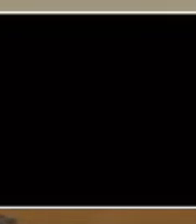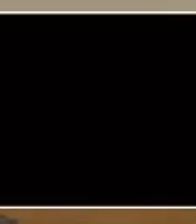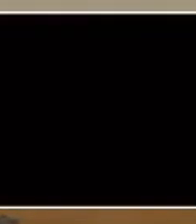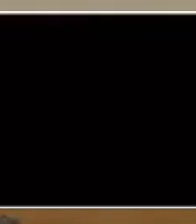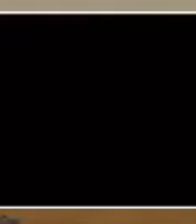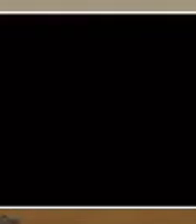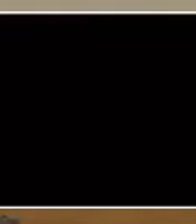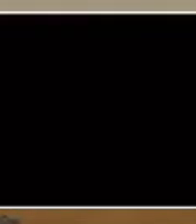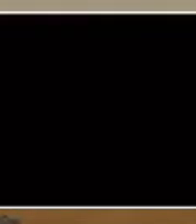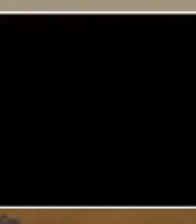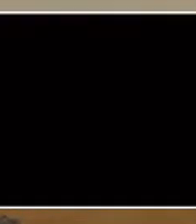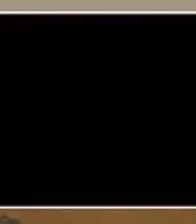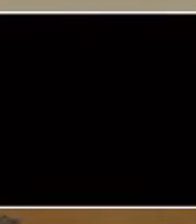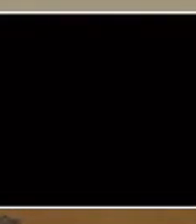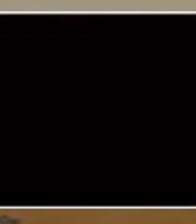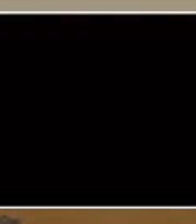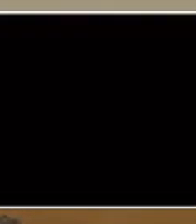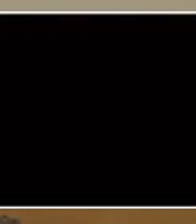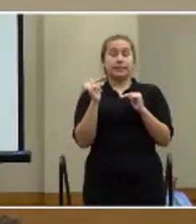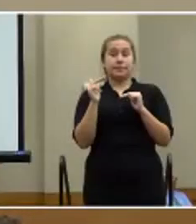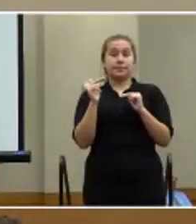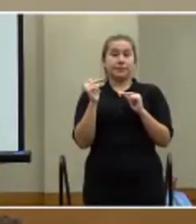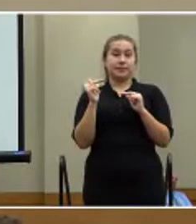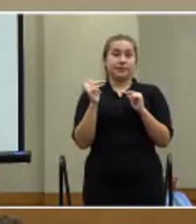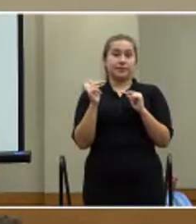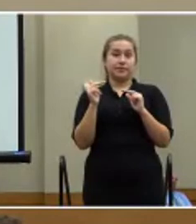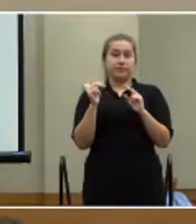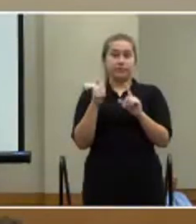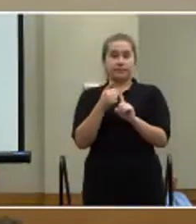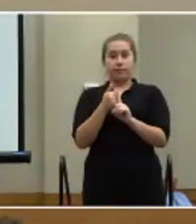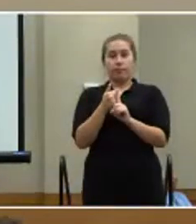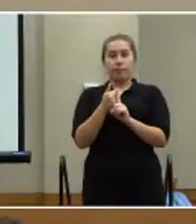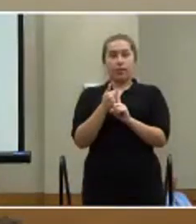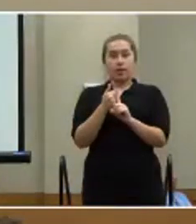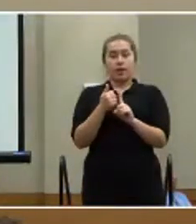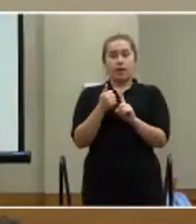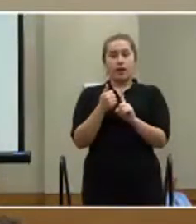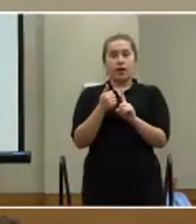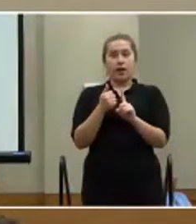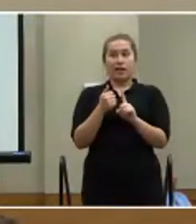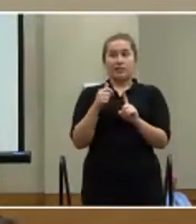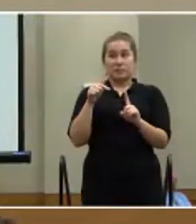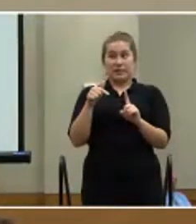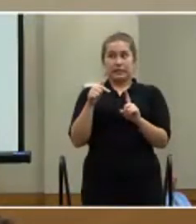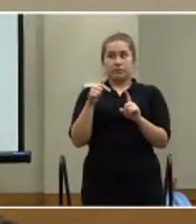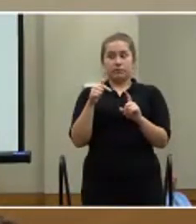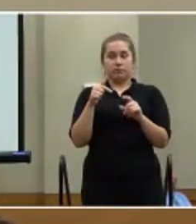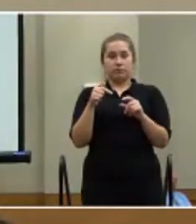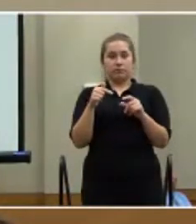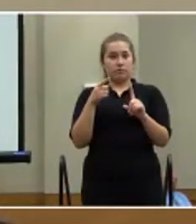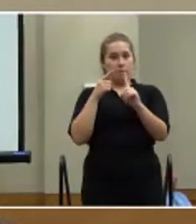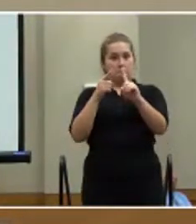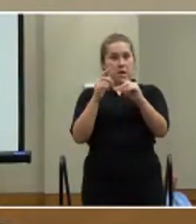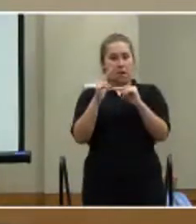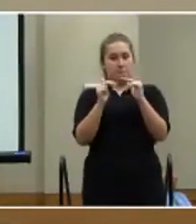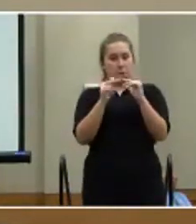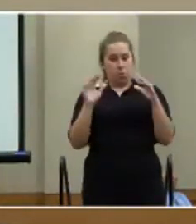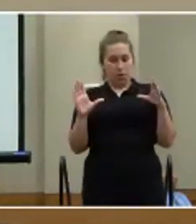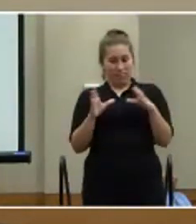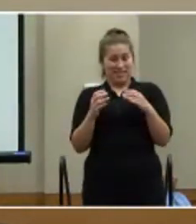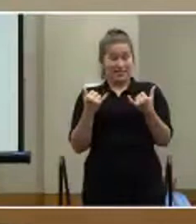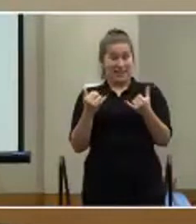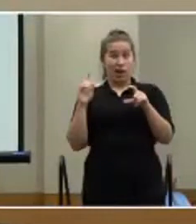This building has been our headquarters now since